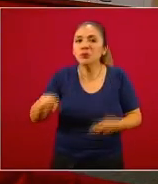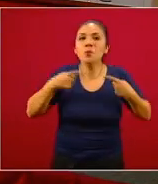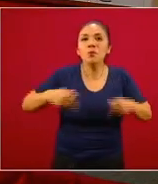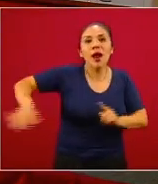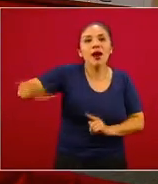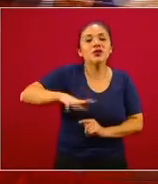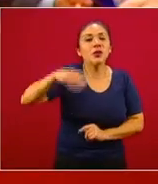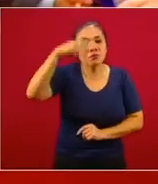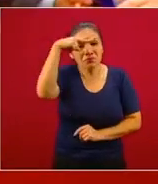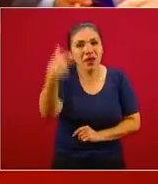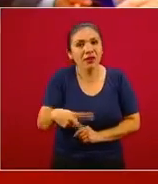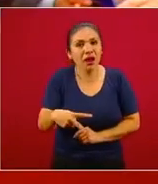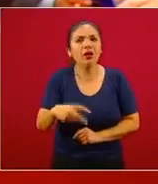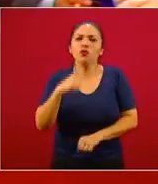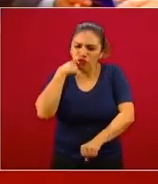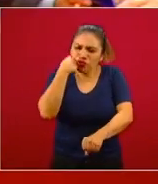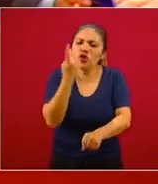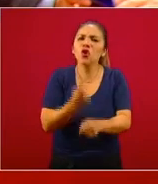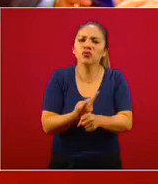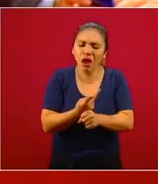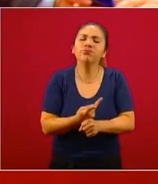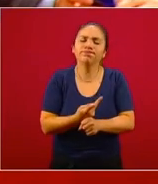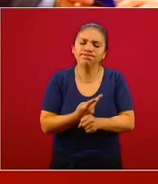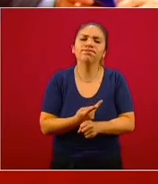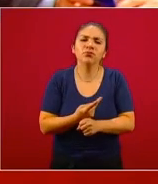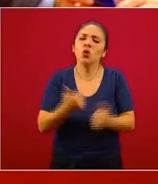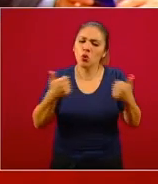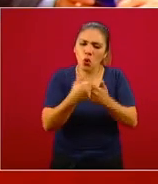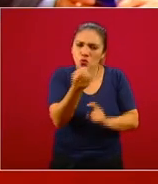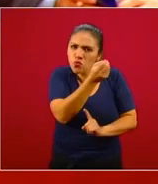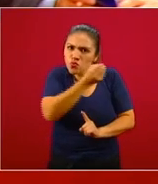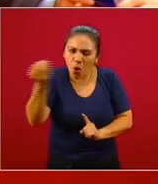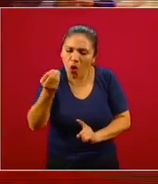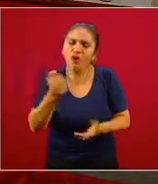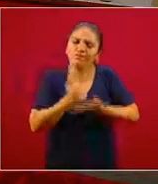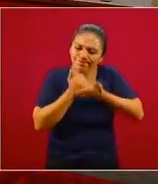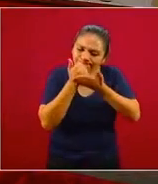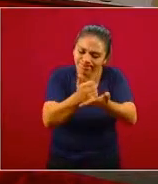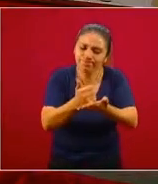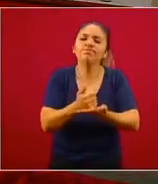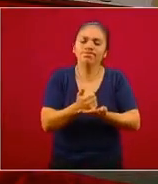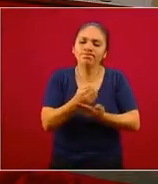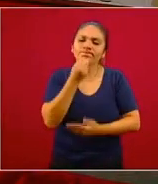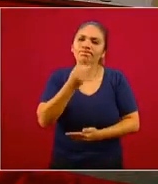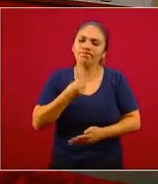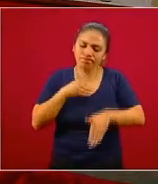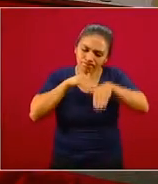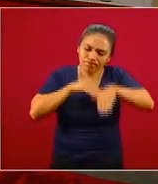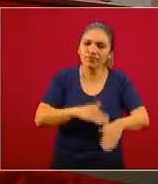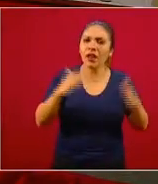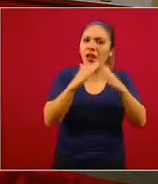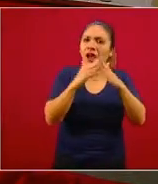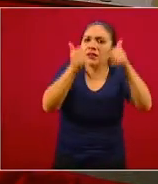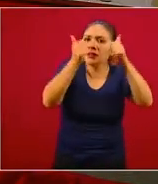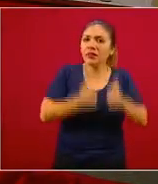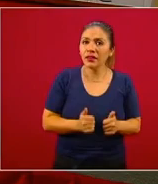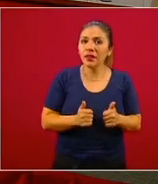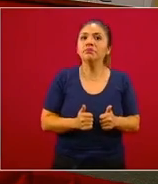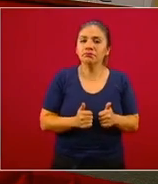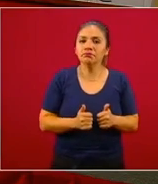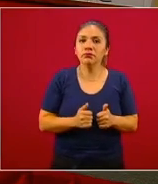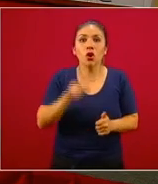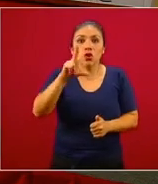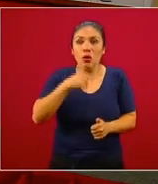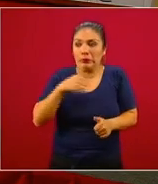person who voluntarily, in an organized way, solidarity way, in a solid way, decided to stay